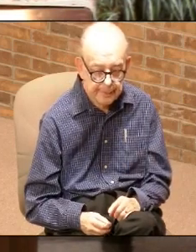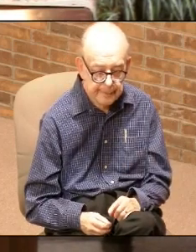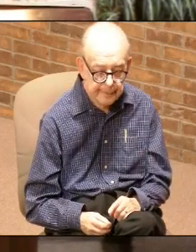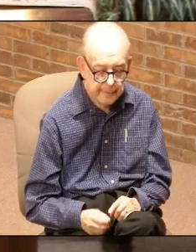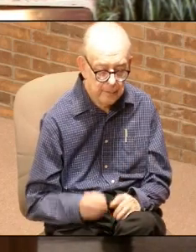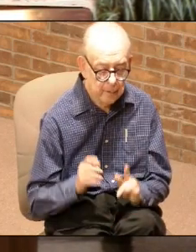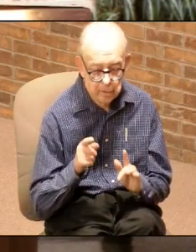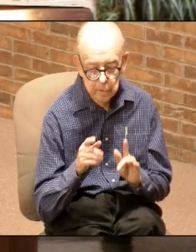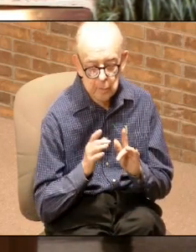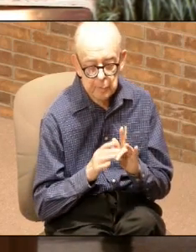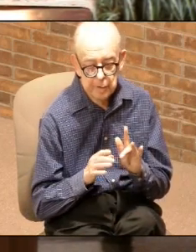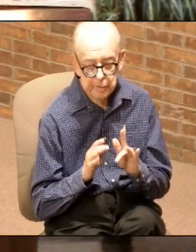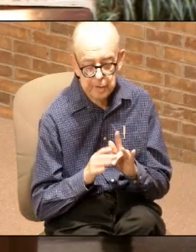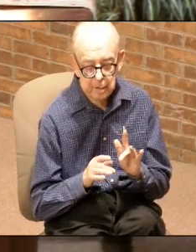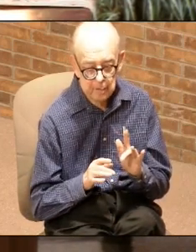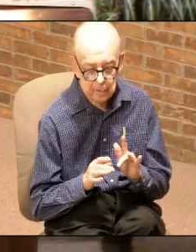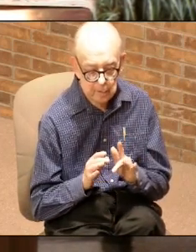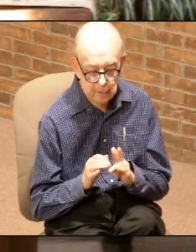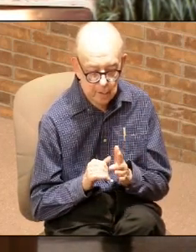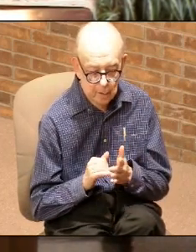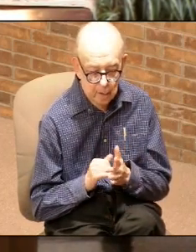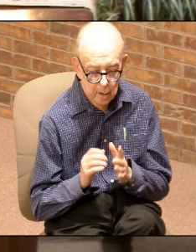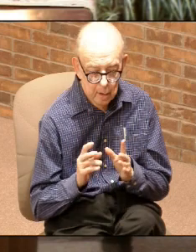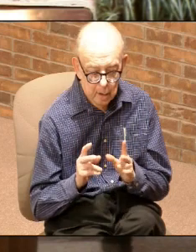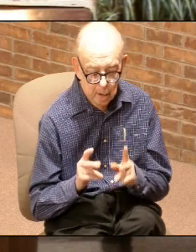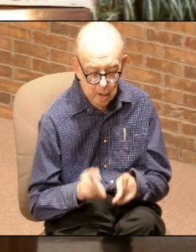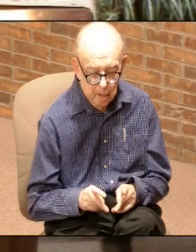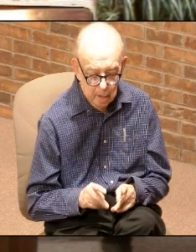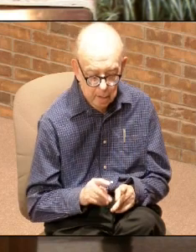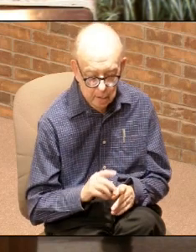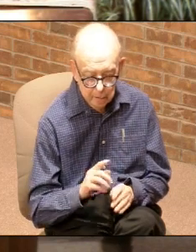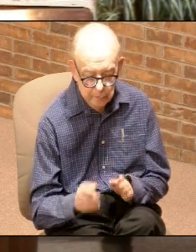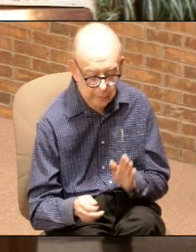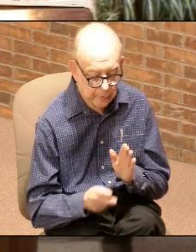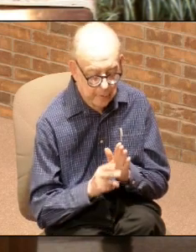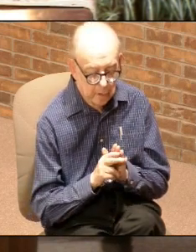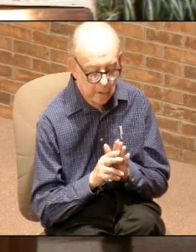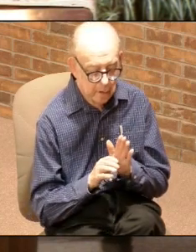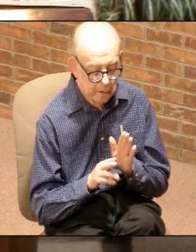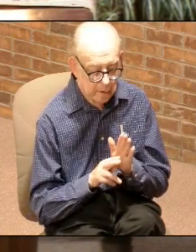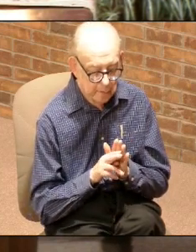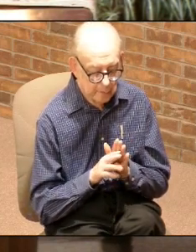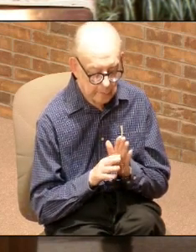you're missing that somebody can come up from behind you